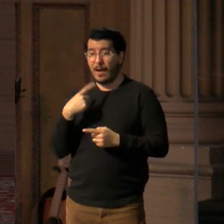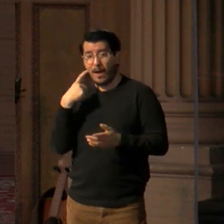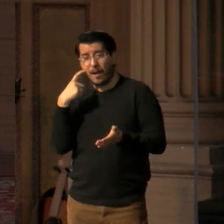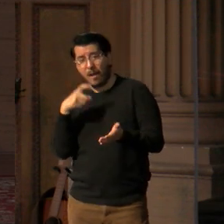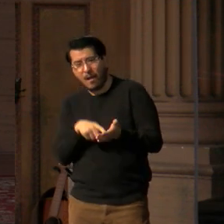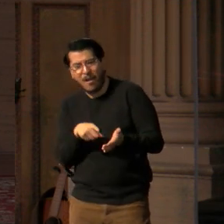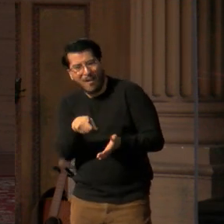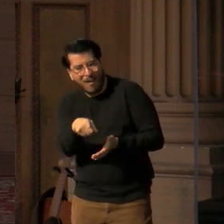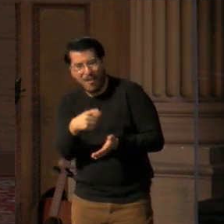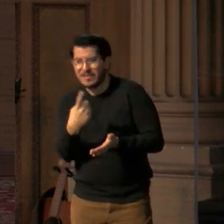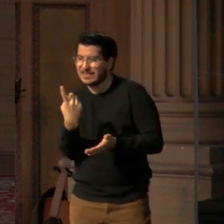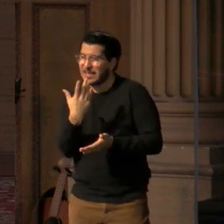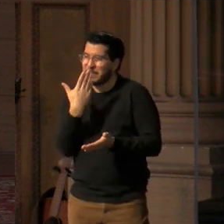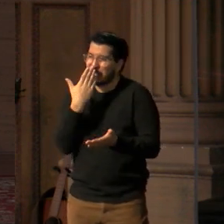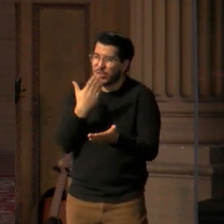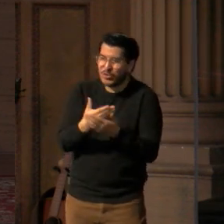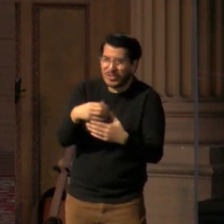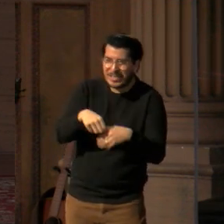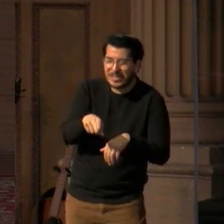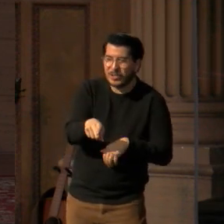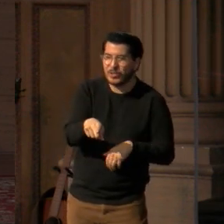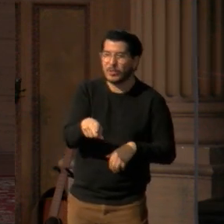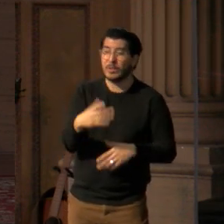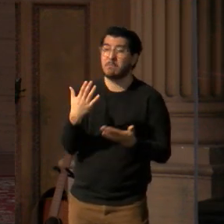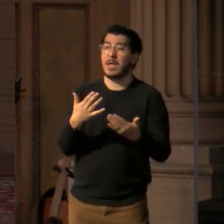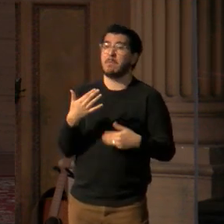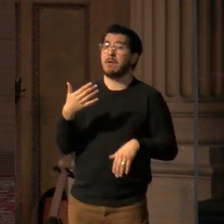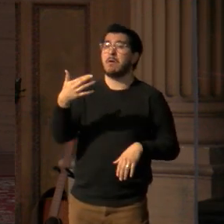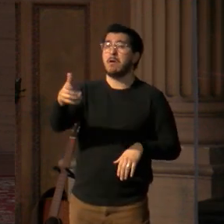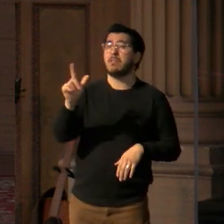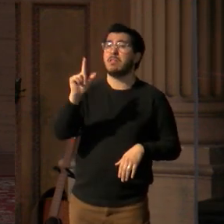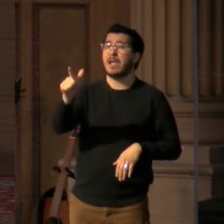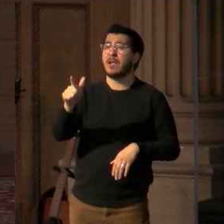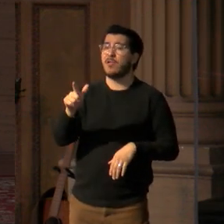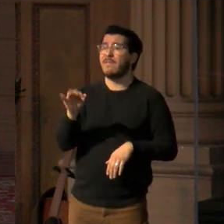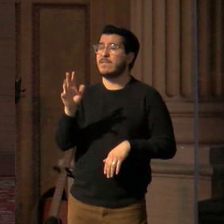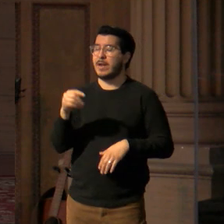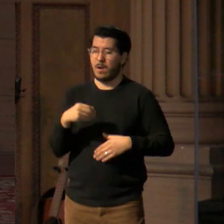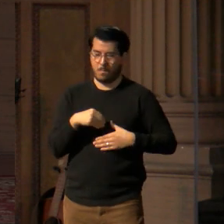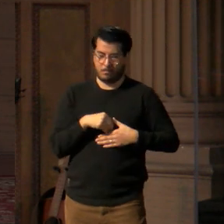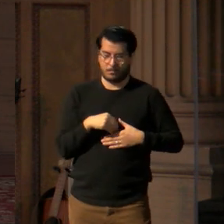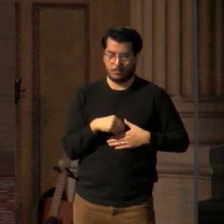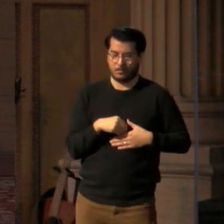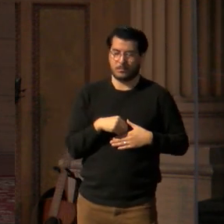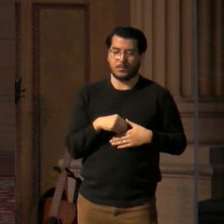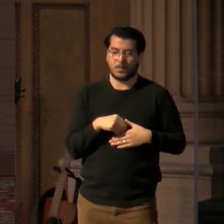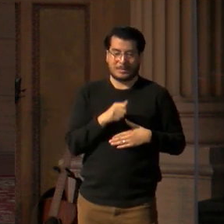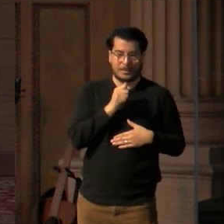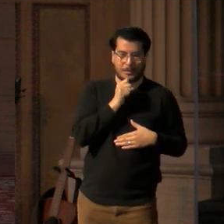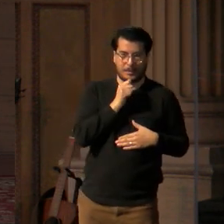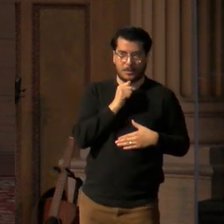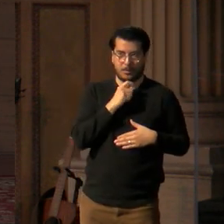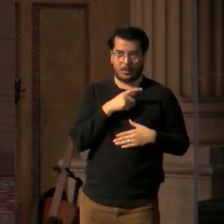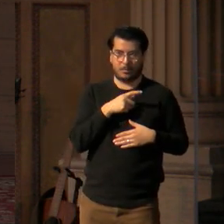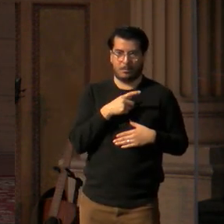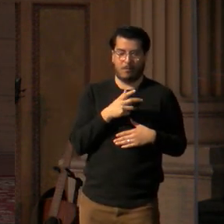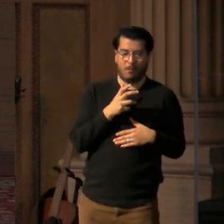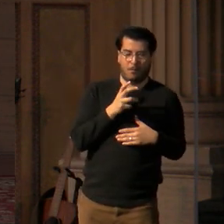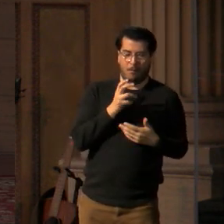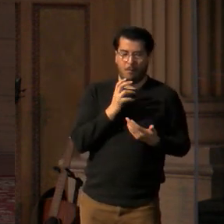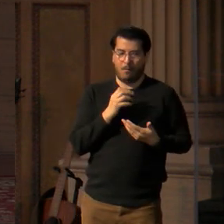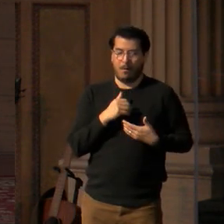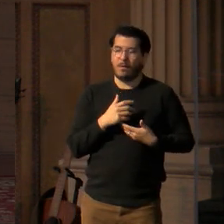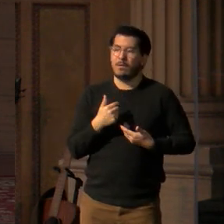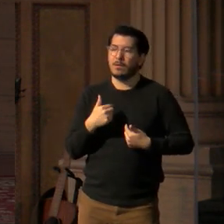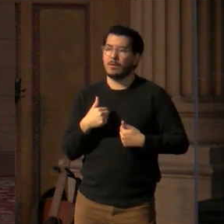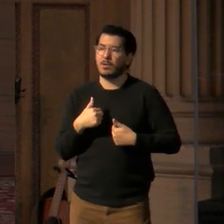I'm going to find out you weren't really walking with the Lord that whole time. You had another deep, dark secret that whole time. And I don't want to look like the